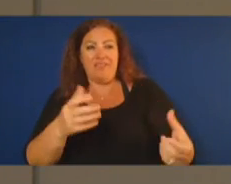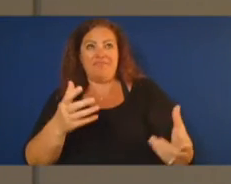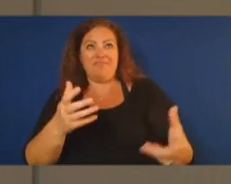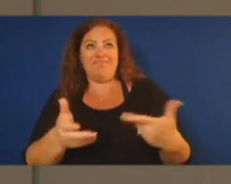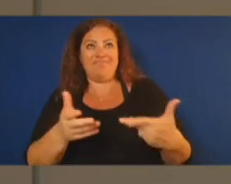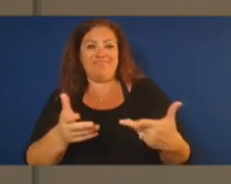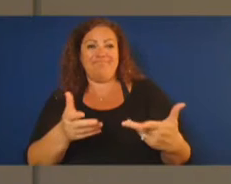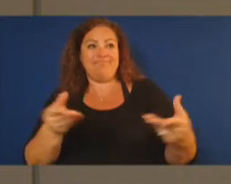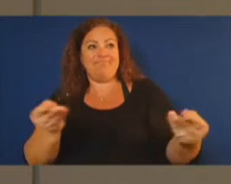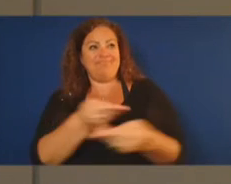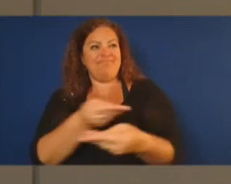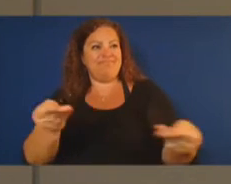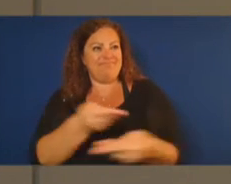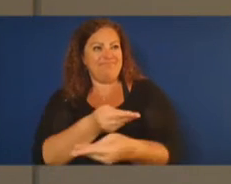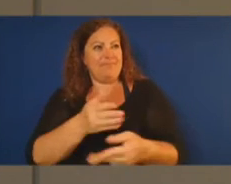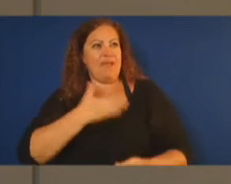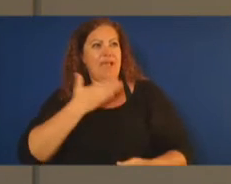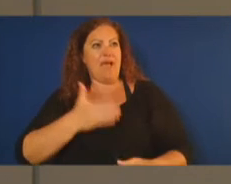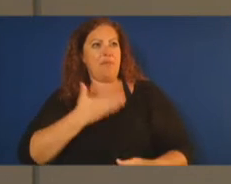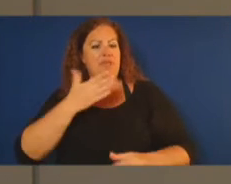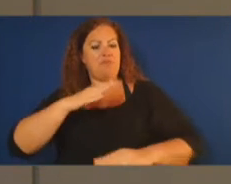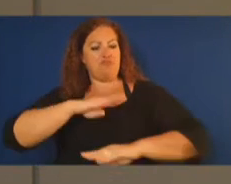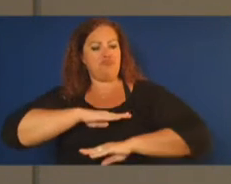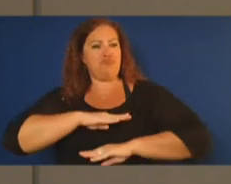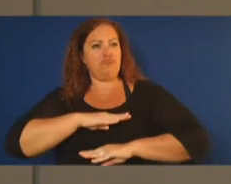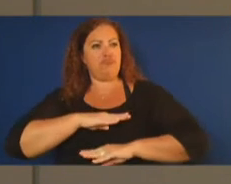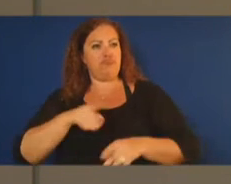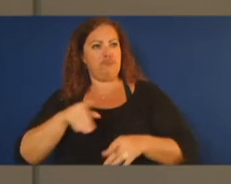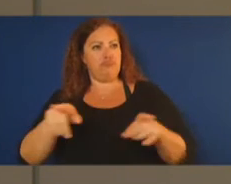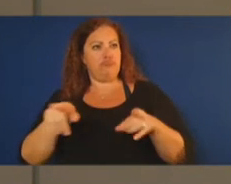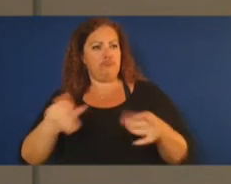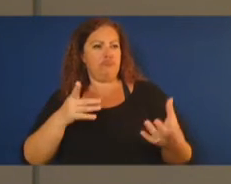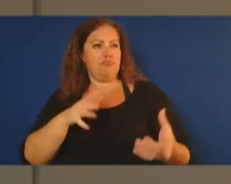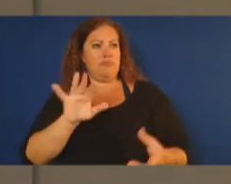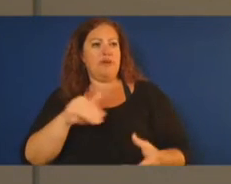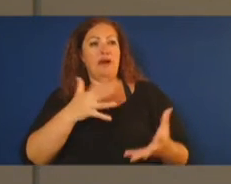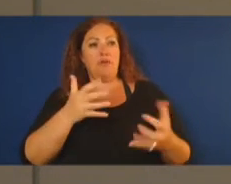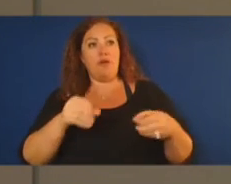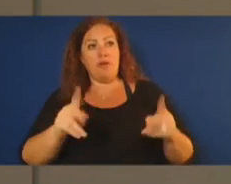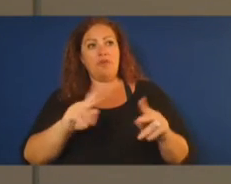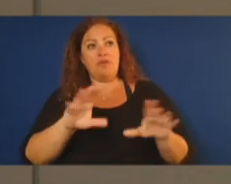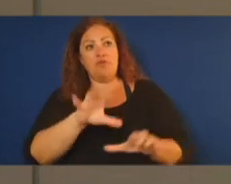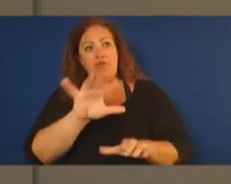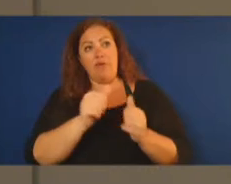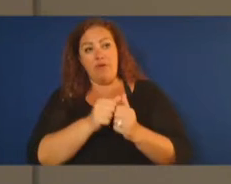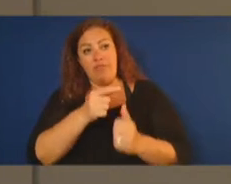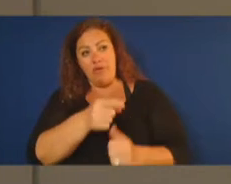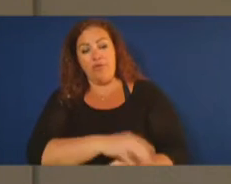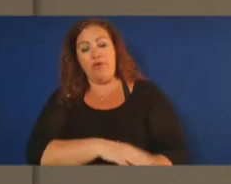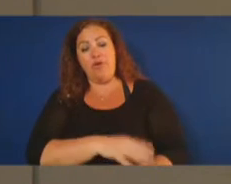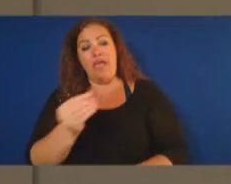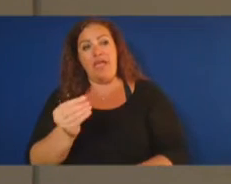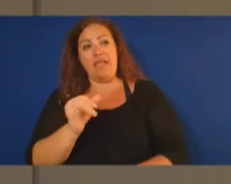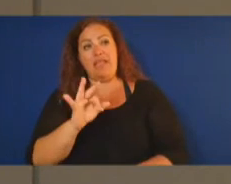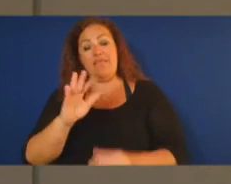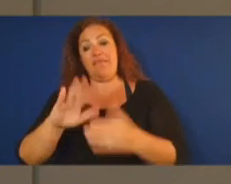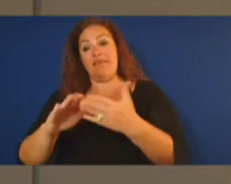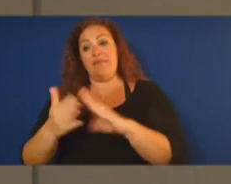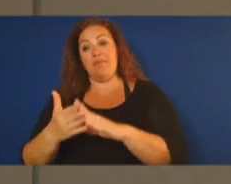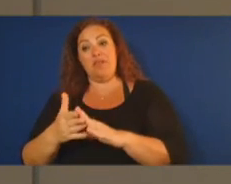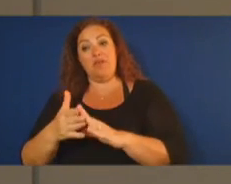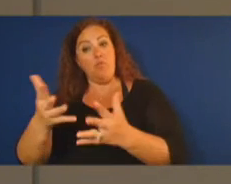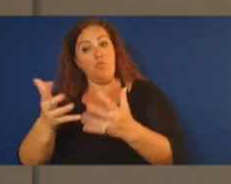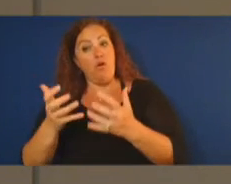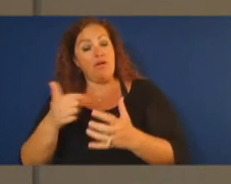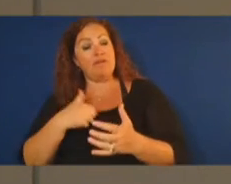facilitate a happy medium there so I would like the opportunity to be able to do that with you and if the community so chooses I would